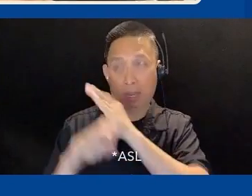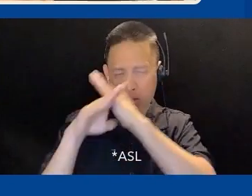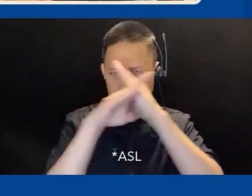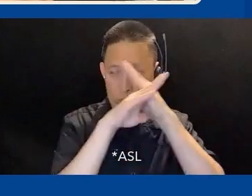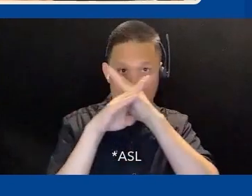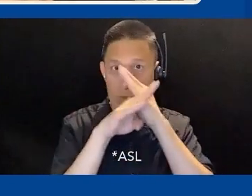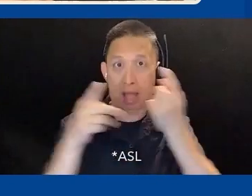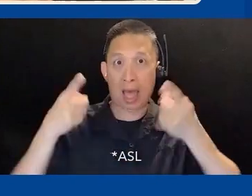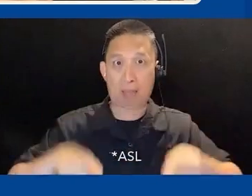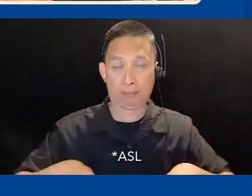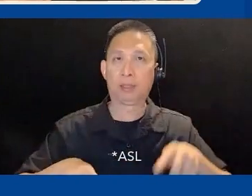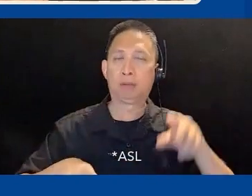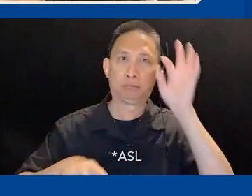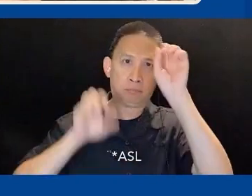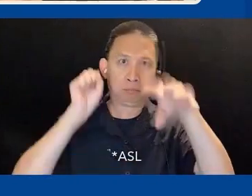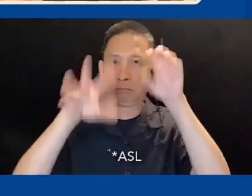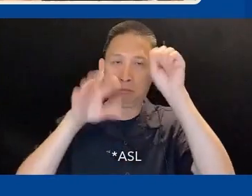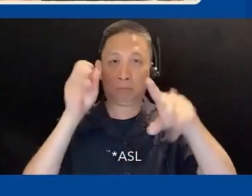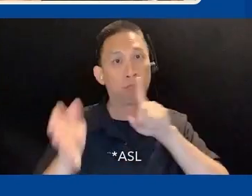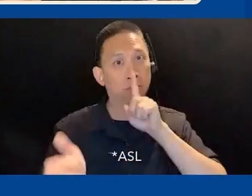continually.